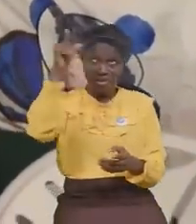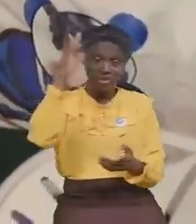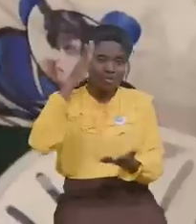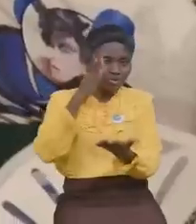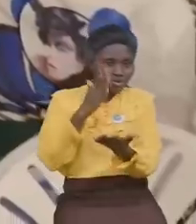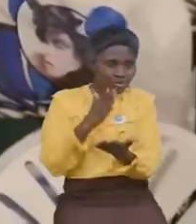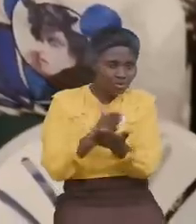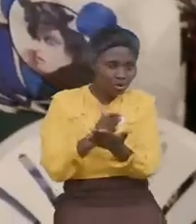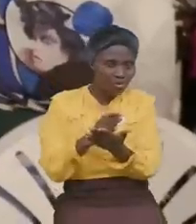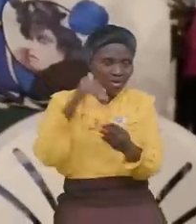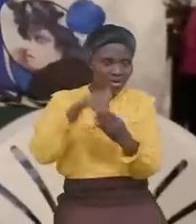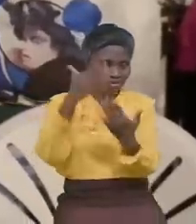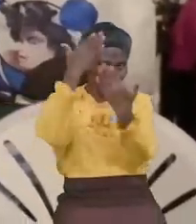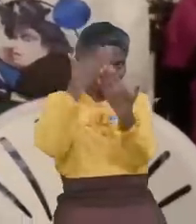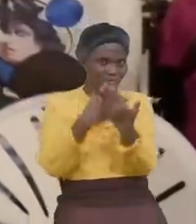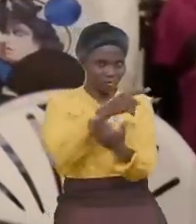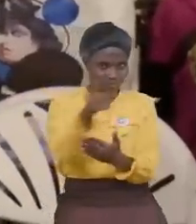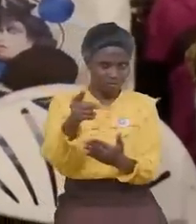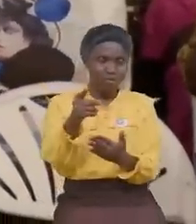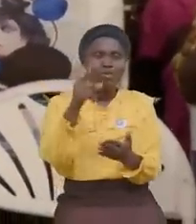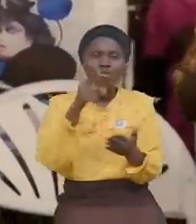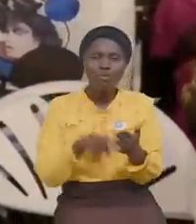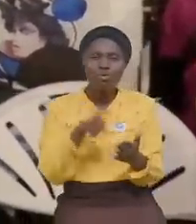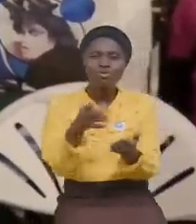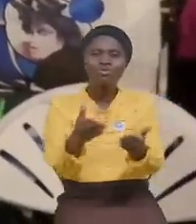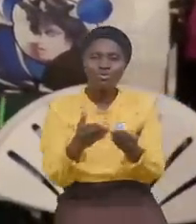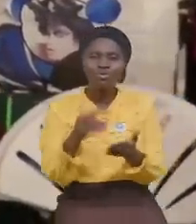want? What are you looking for?